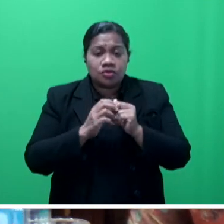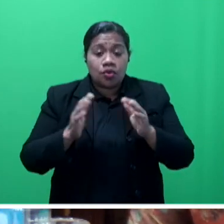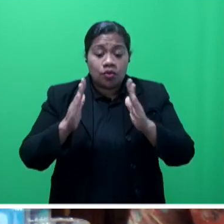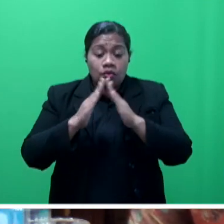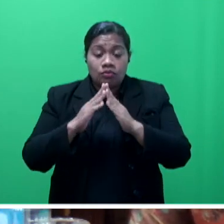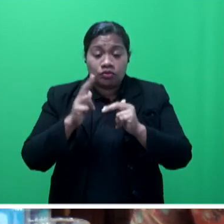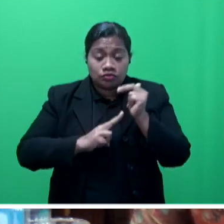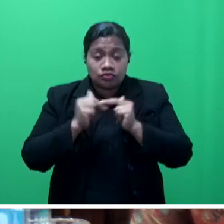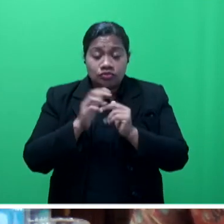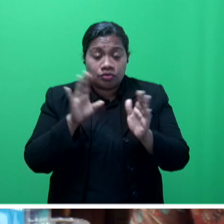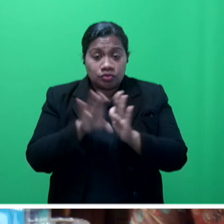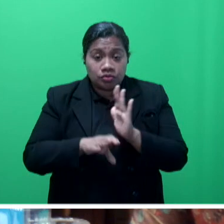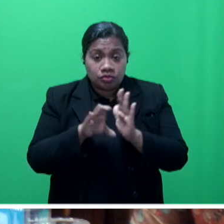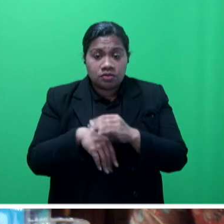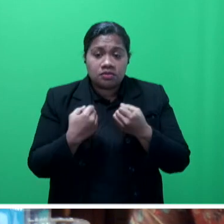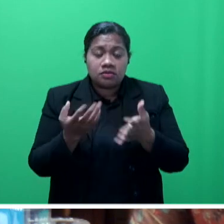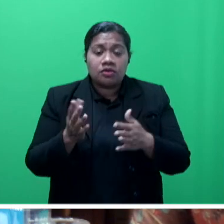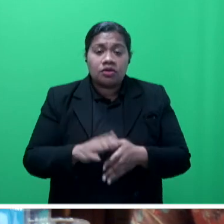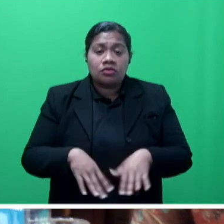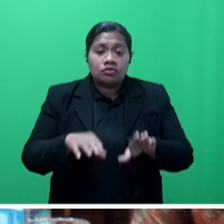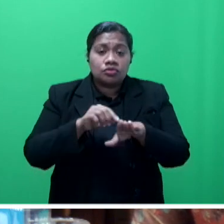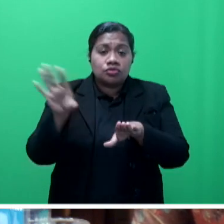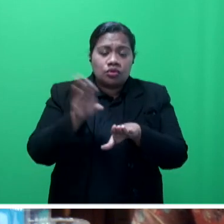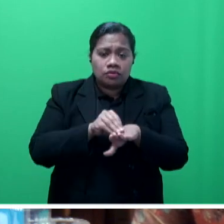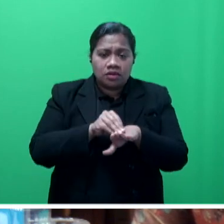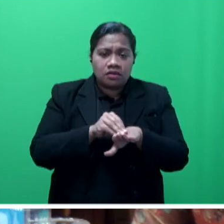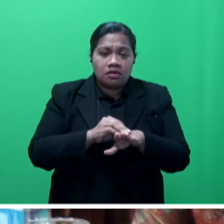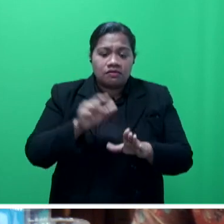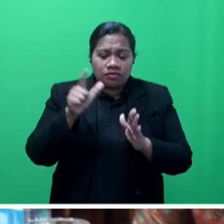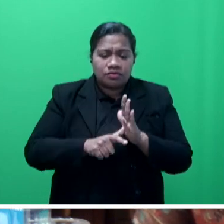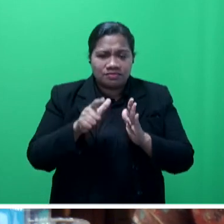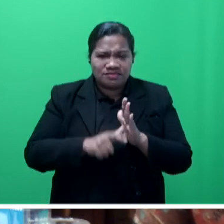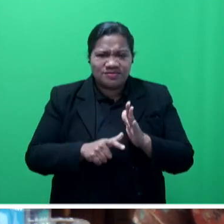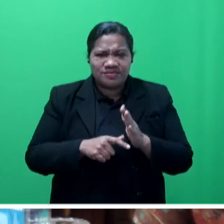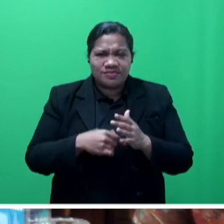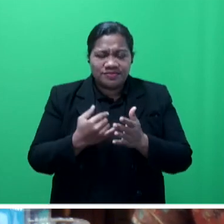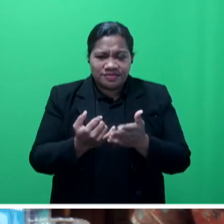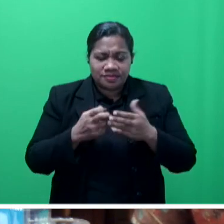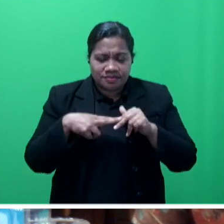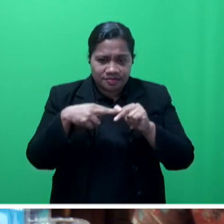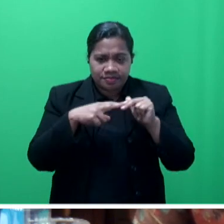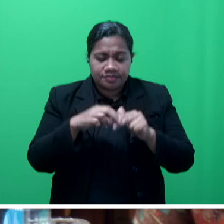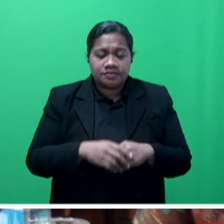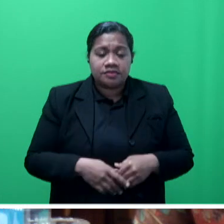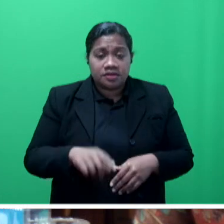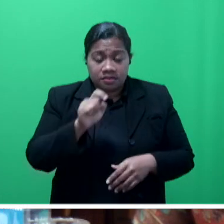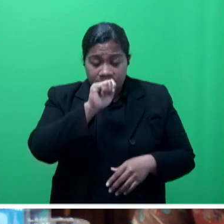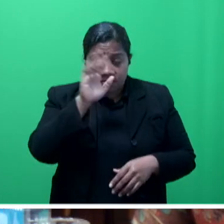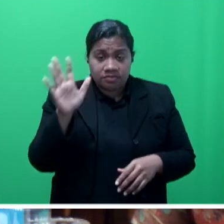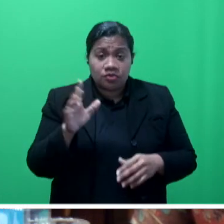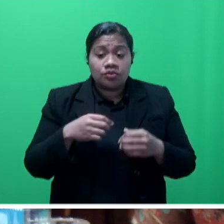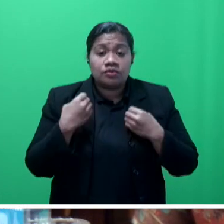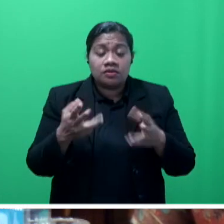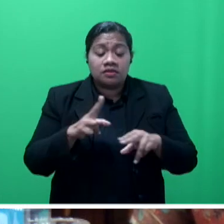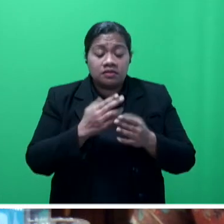costs and provide solar for low-costing housing flats in Fiji. Smart agriculture, Mr. Speaker, sir, will provide a guarantee for Fiji